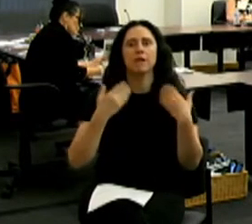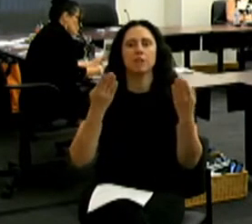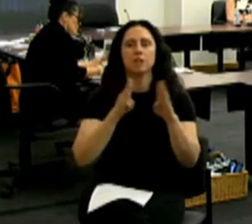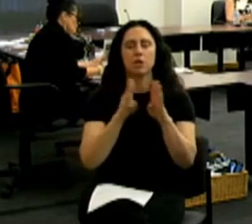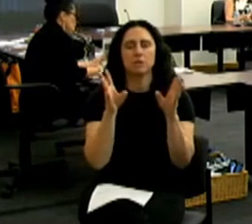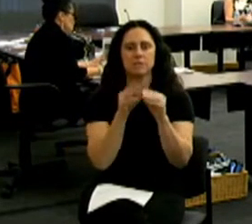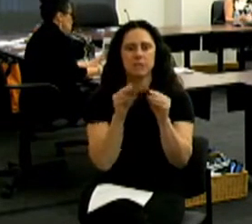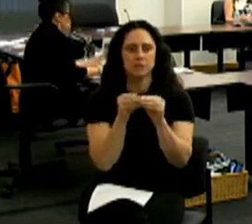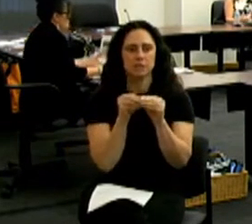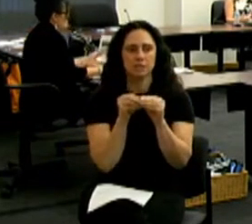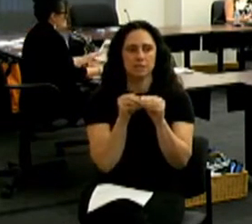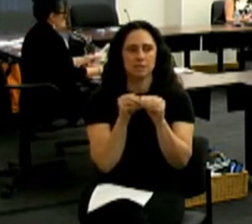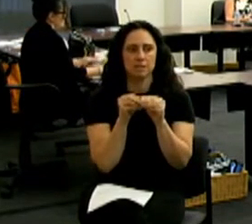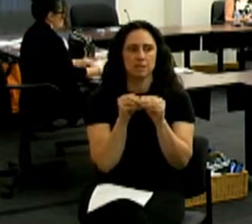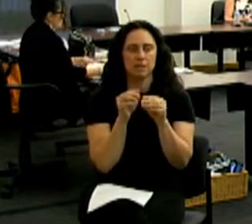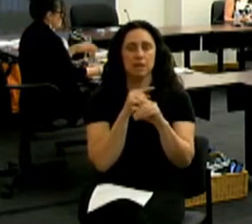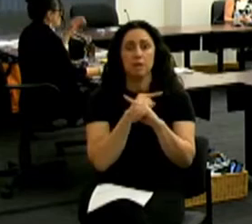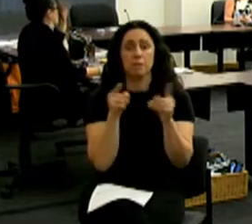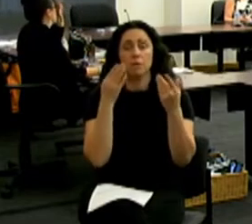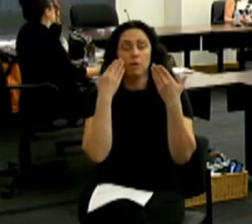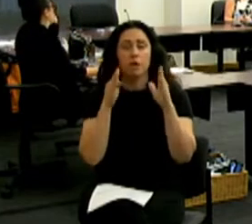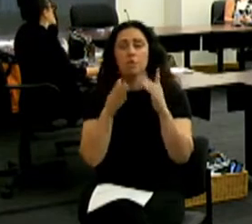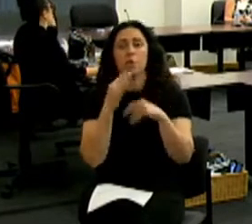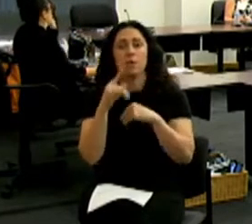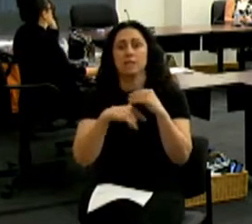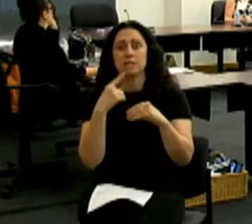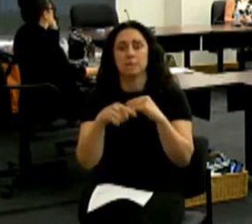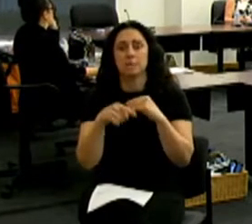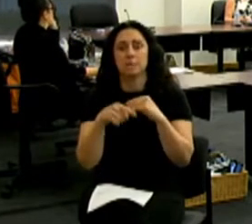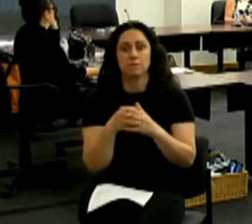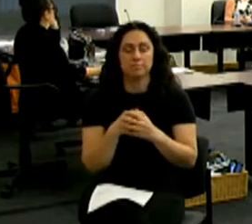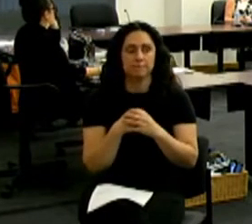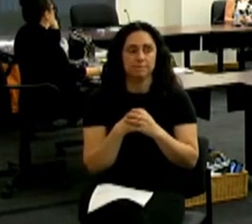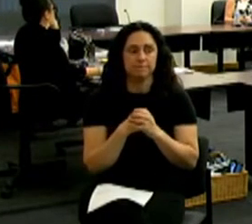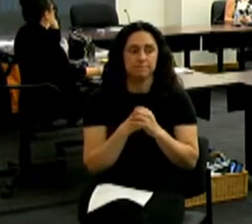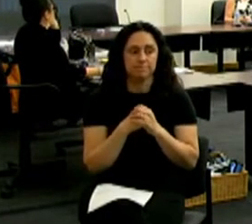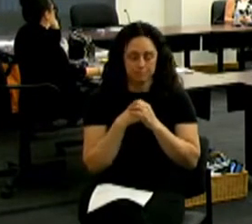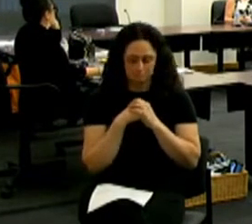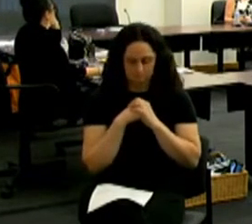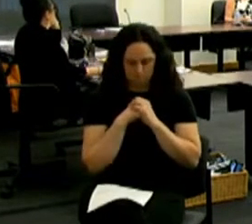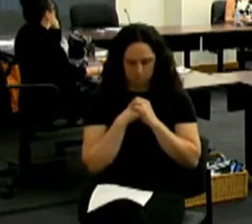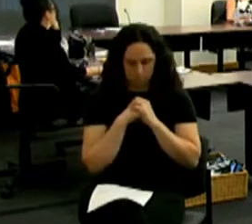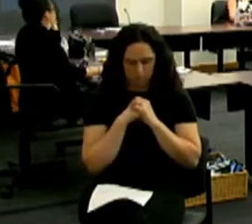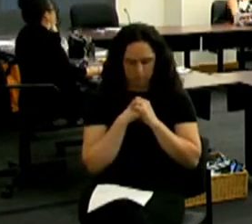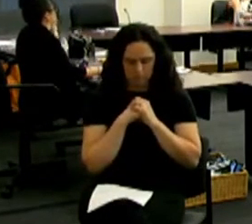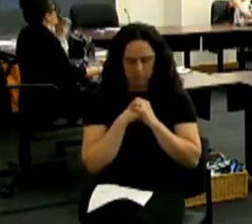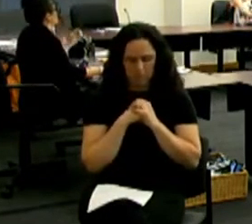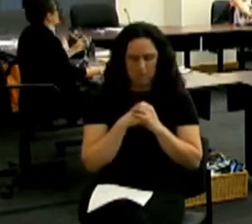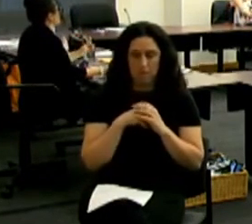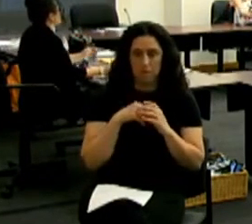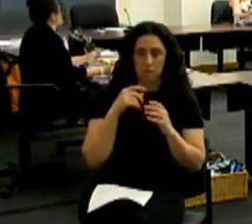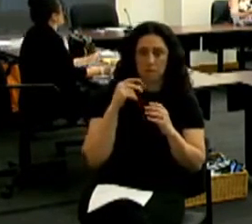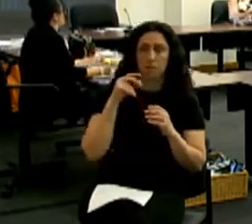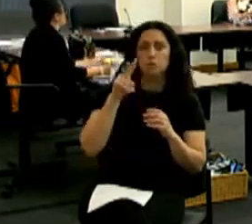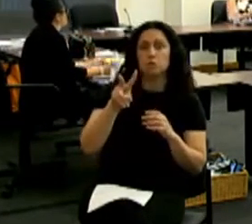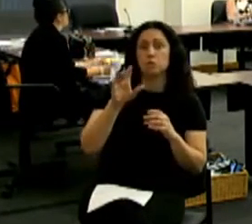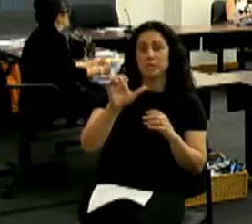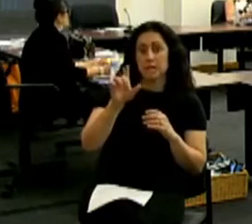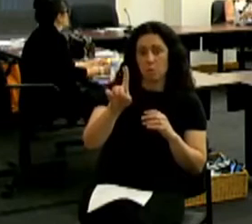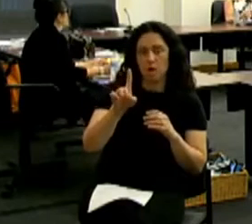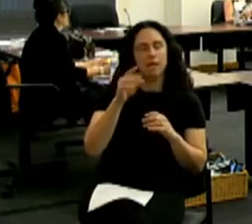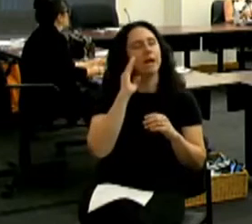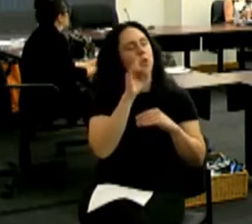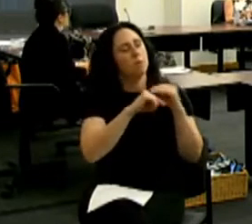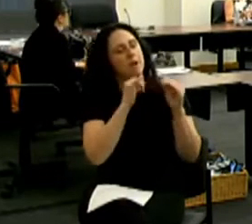session, although we don't know what it's about. C1. I know about that. It's 2C1, but